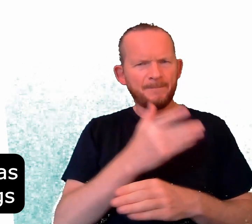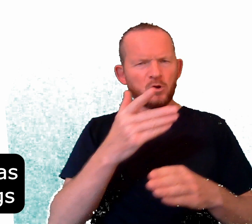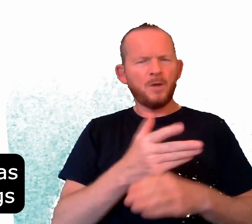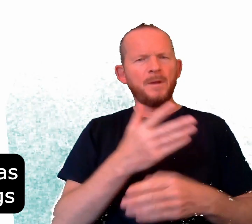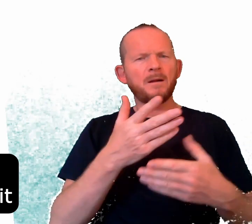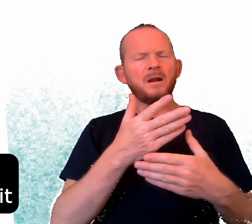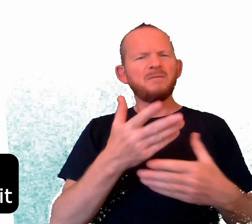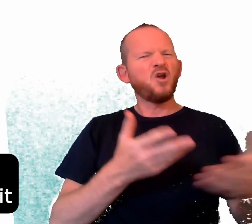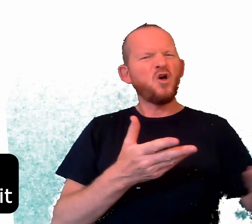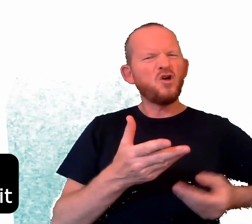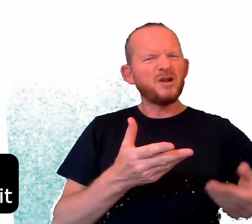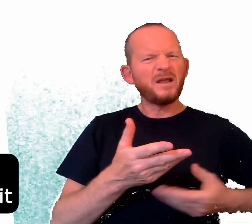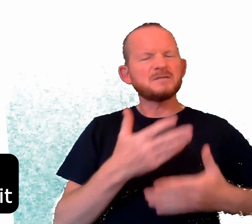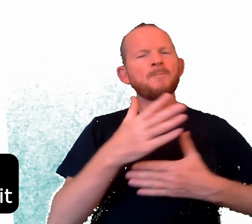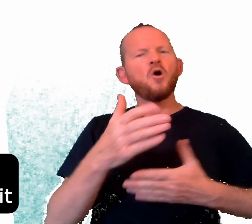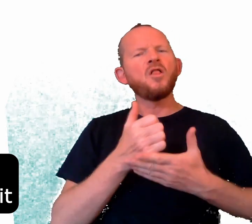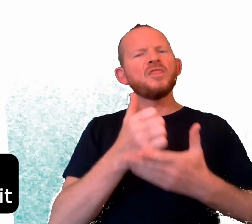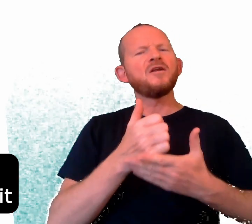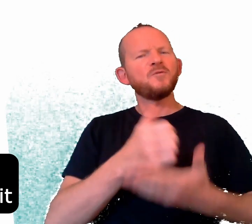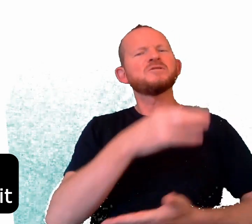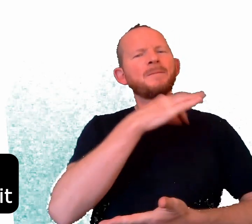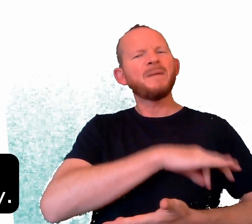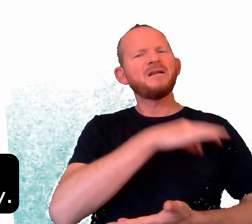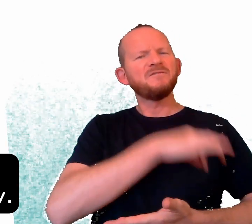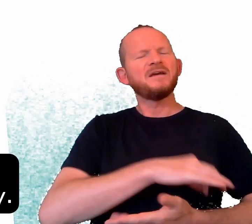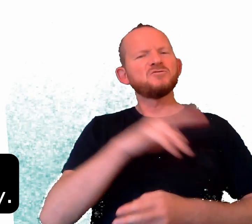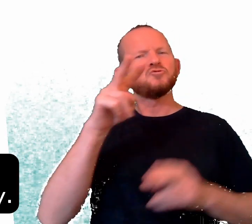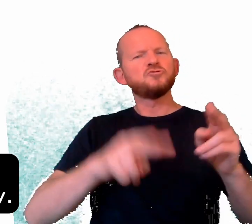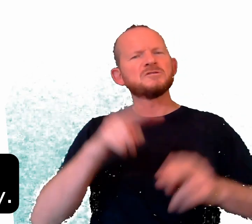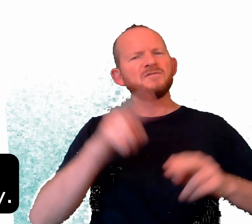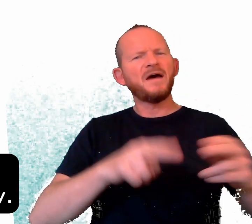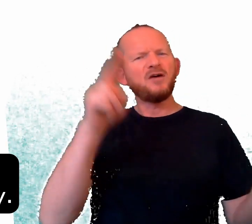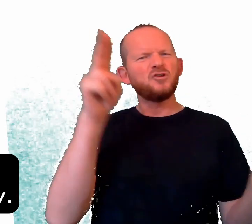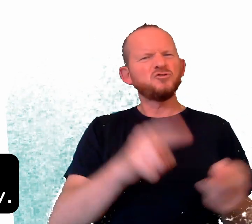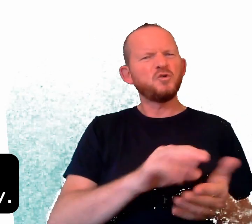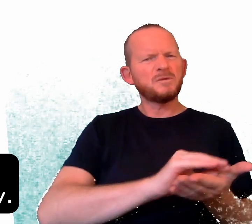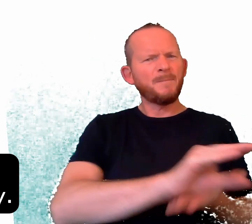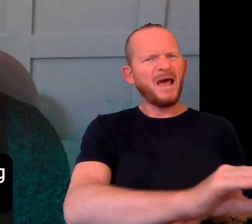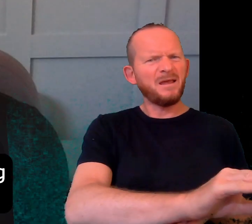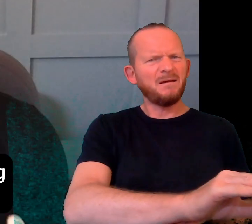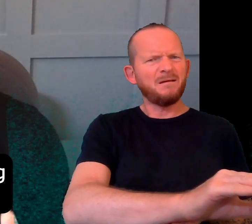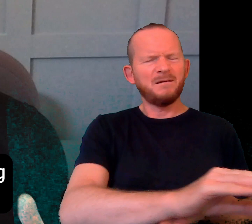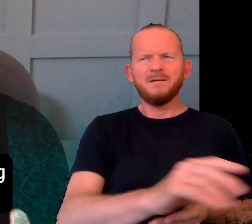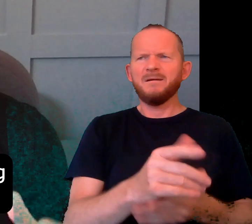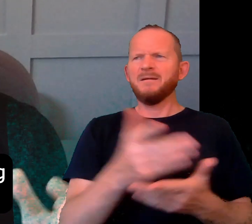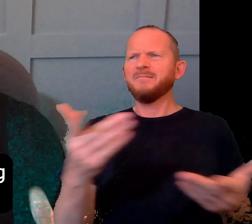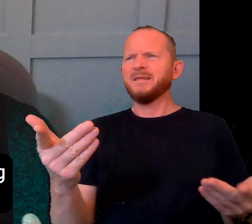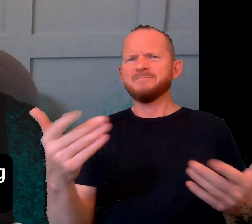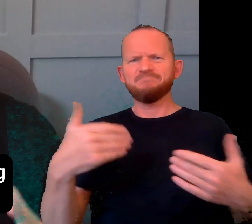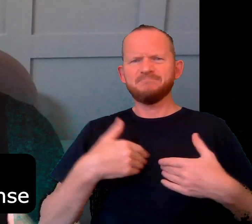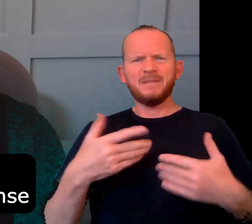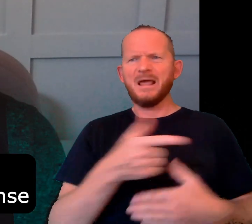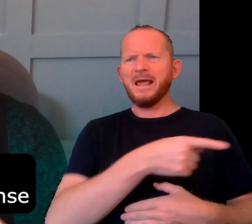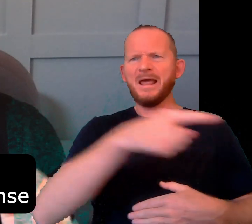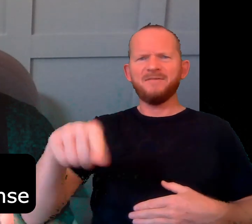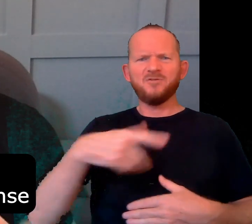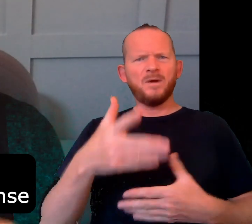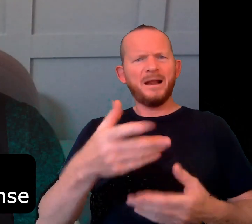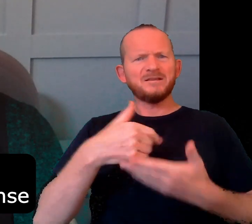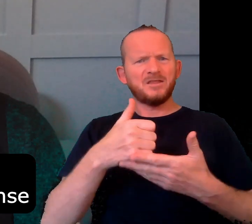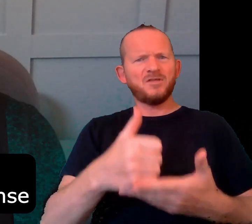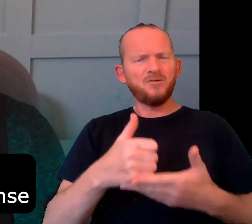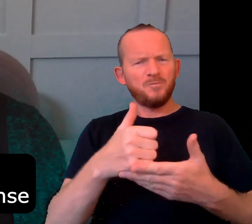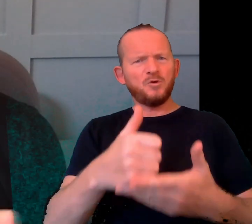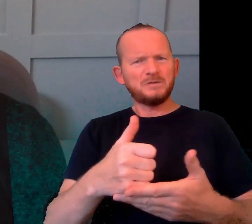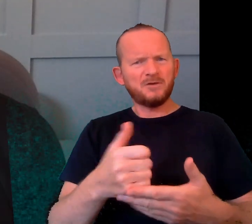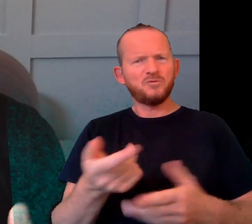about earnings and more for therapeutic benefit, as a means to justify reduced pay. We know fulfilling work for anyone produces a